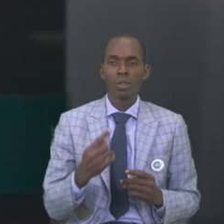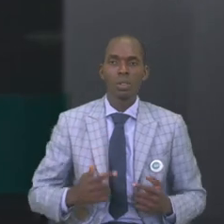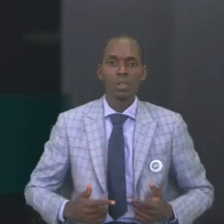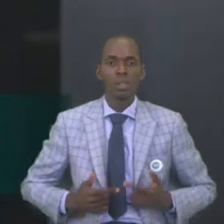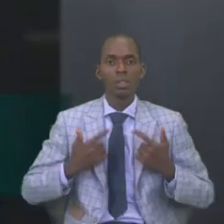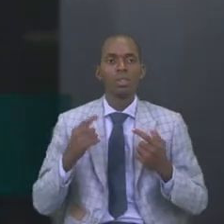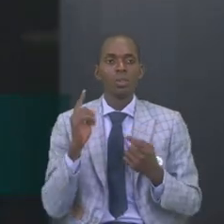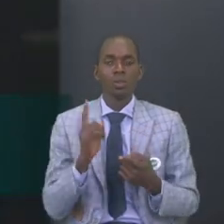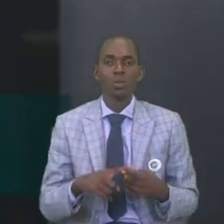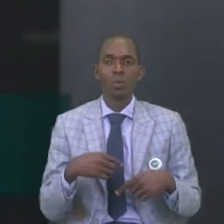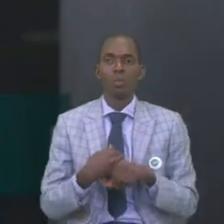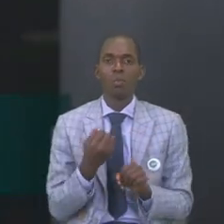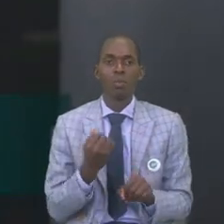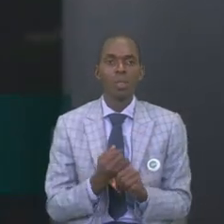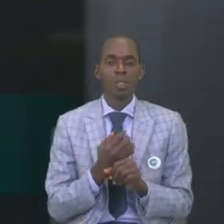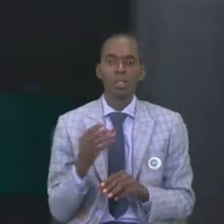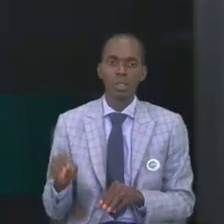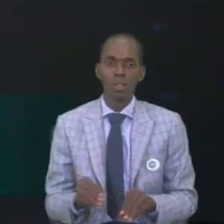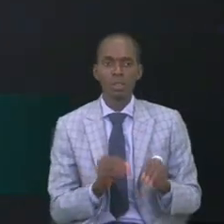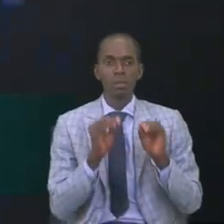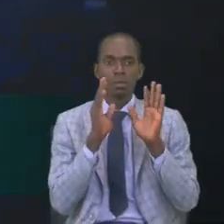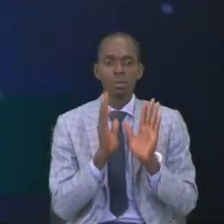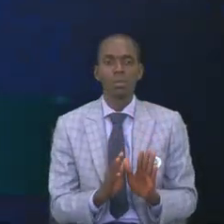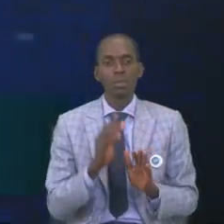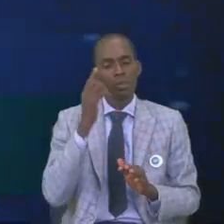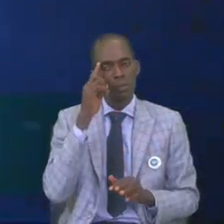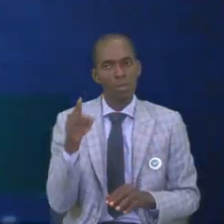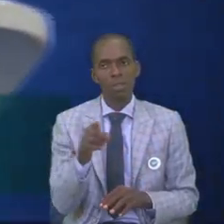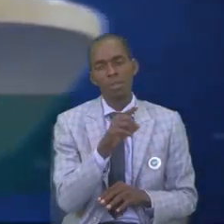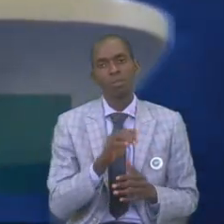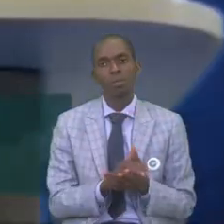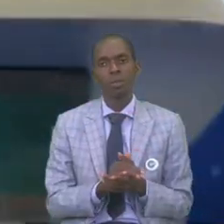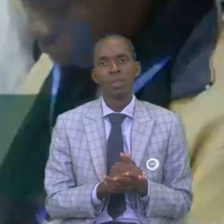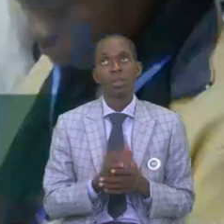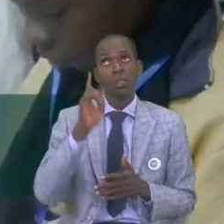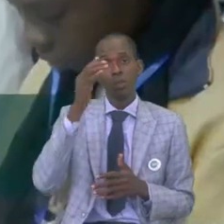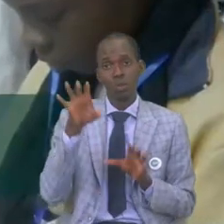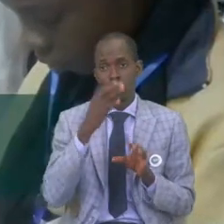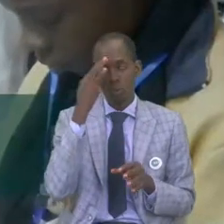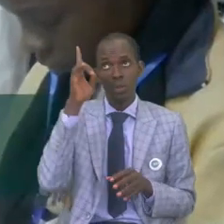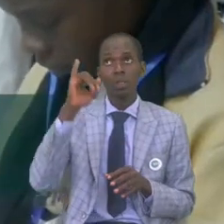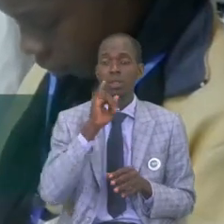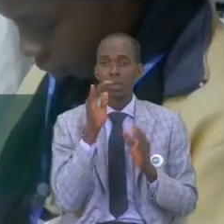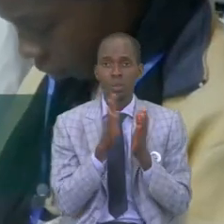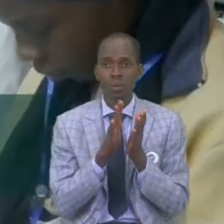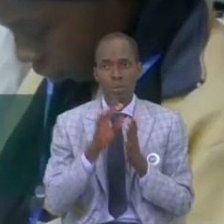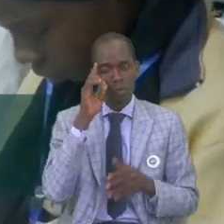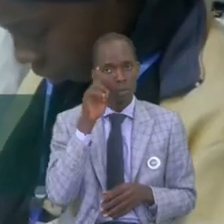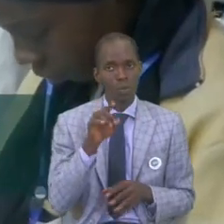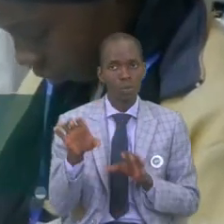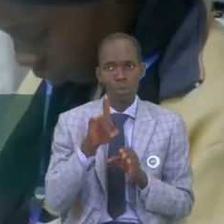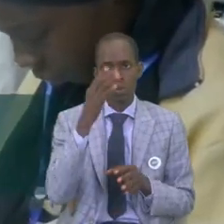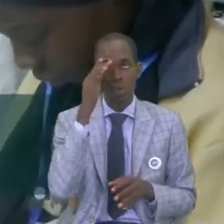to make intercession for them. Do you know he's praying for you? I said, you know he's praying for